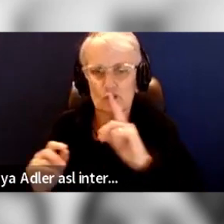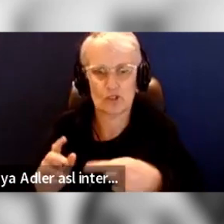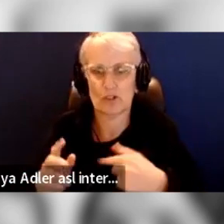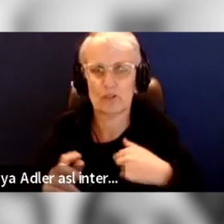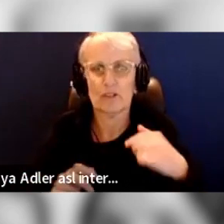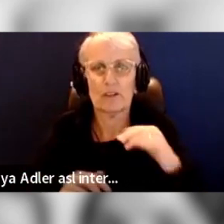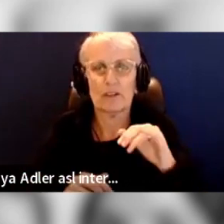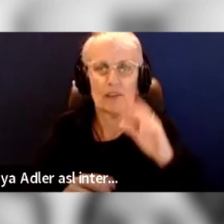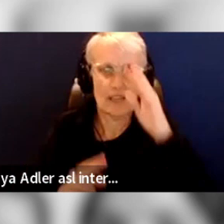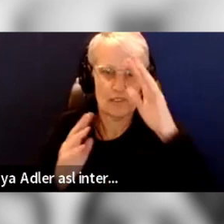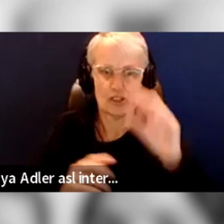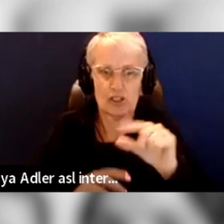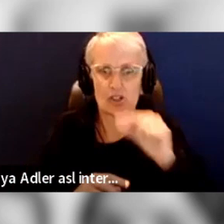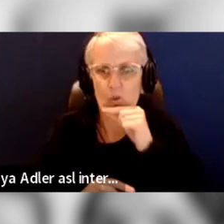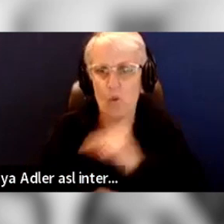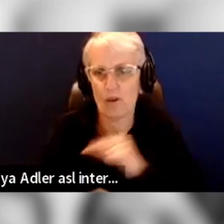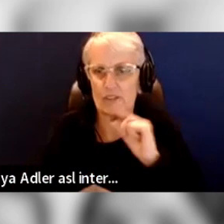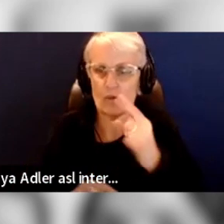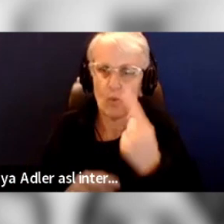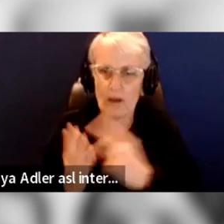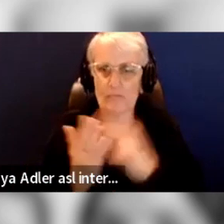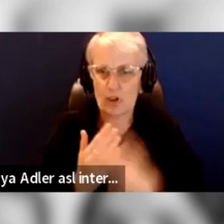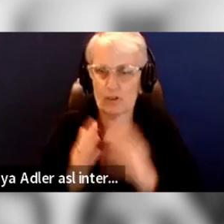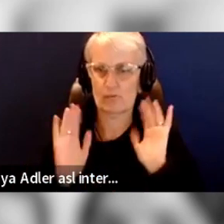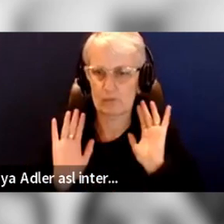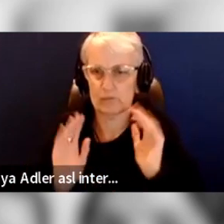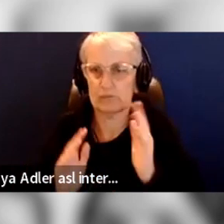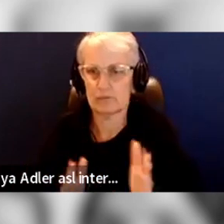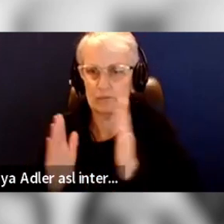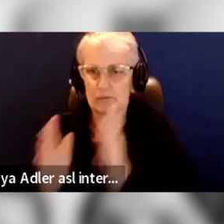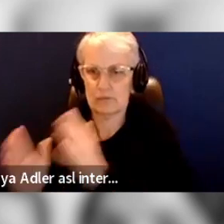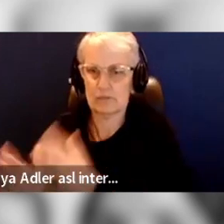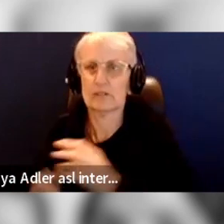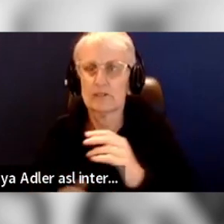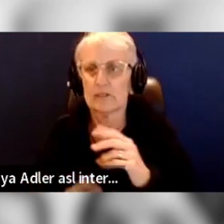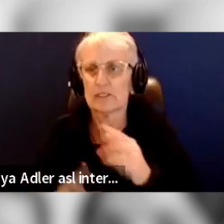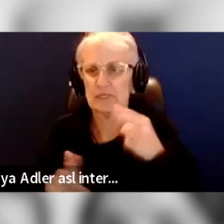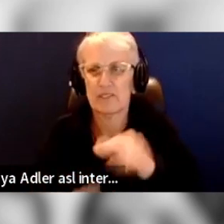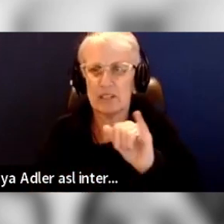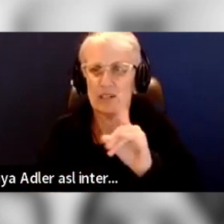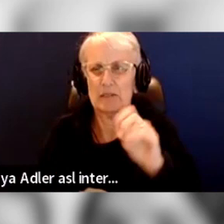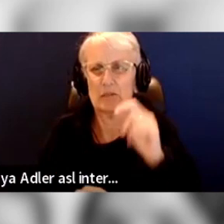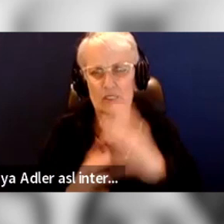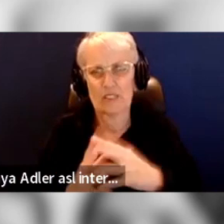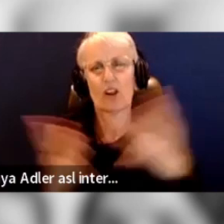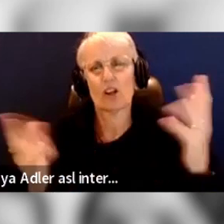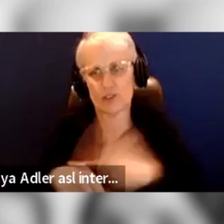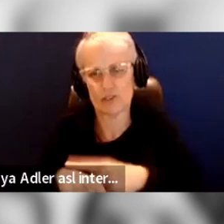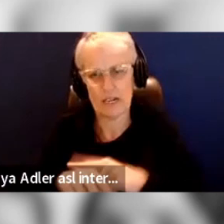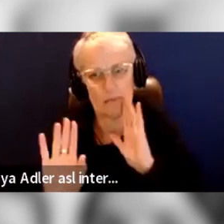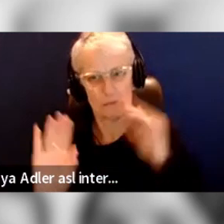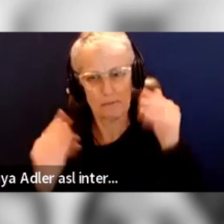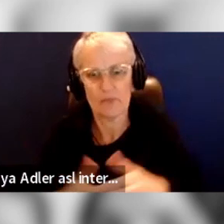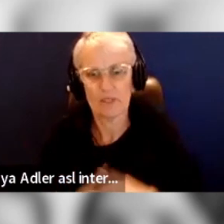clients participate in one program at a time, just due to, especially with i.d.e.a. fund, how much time commitment is required.